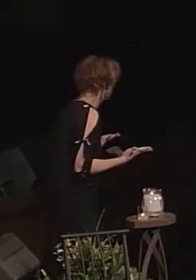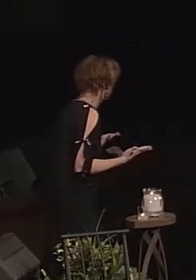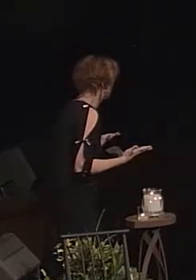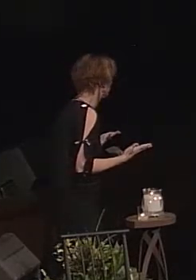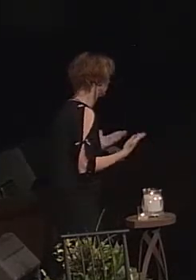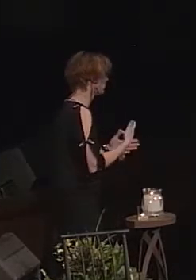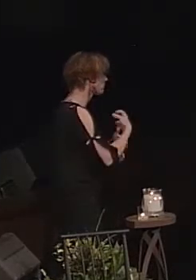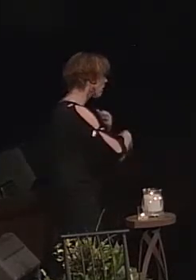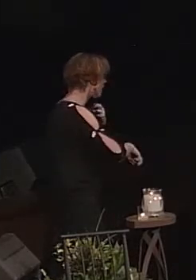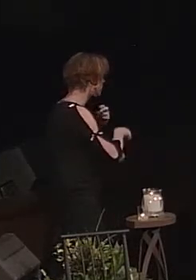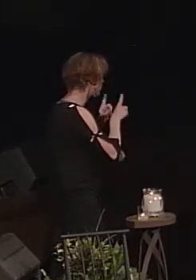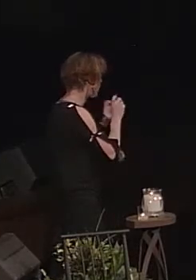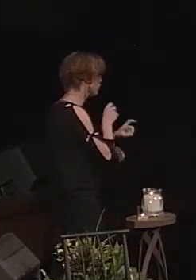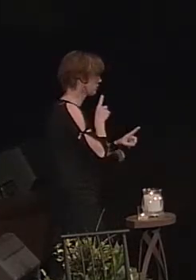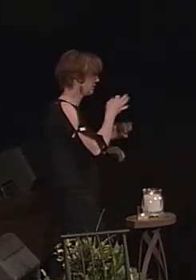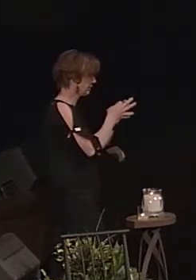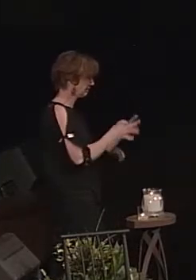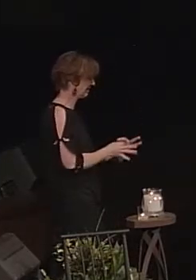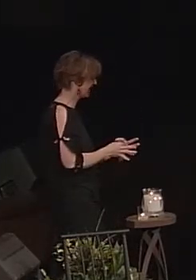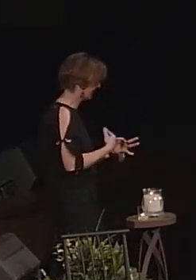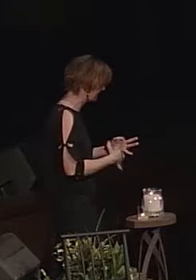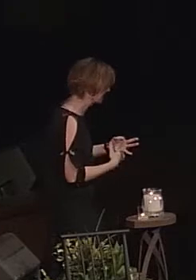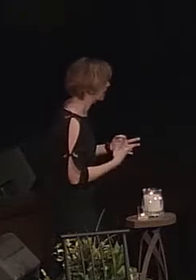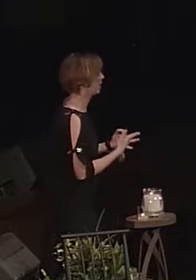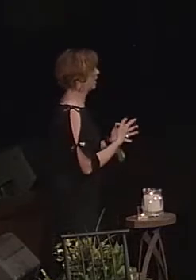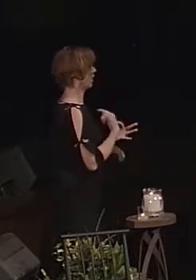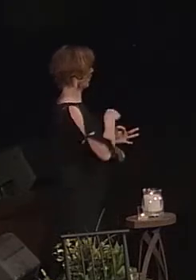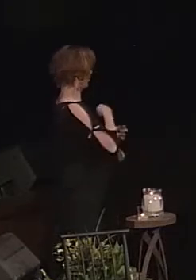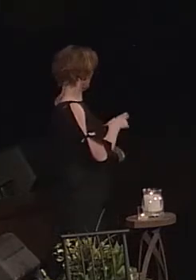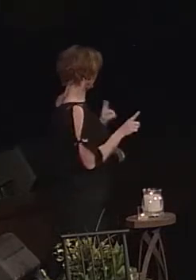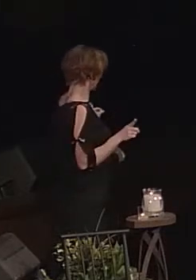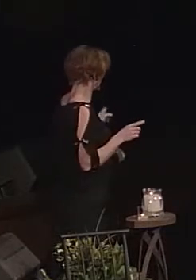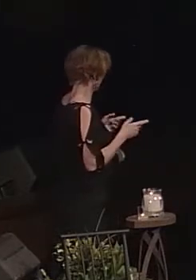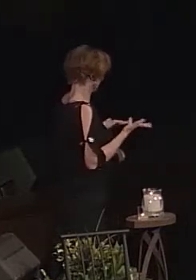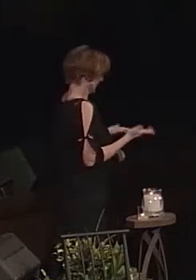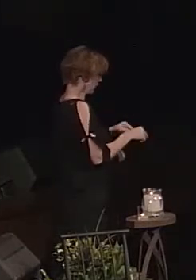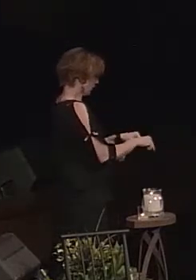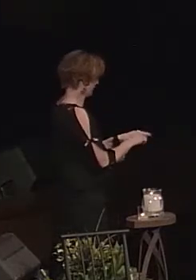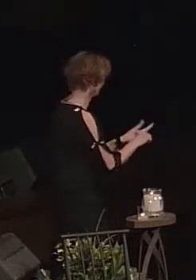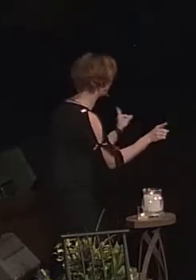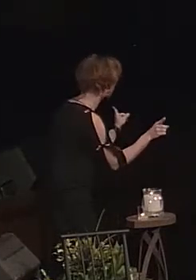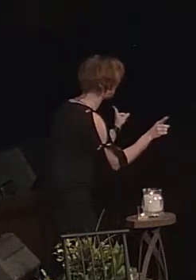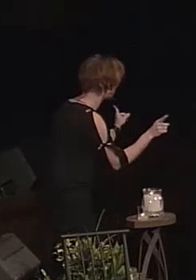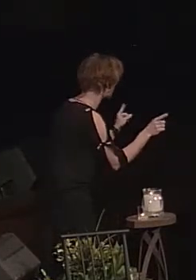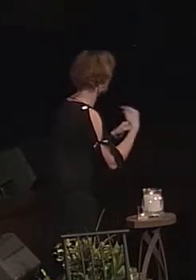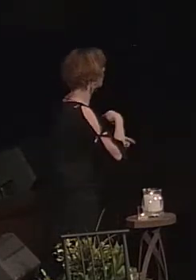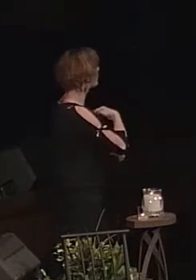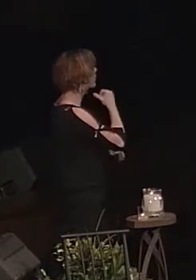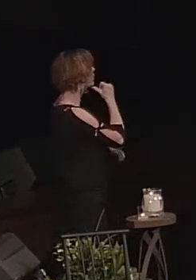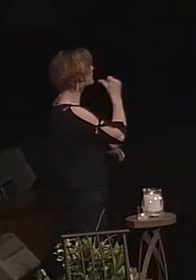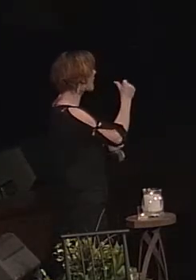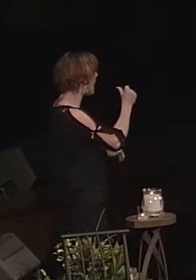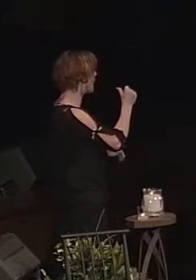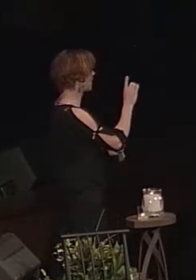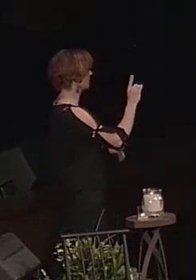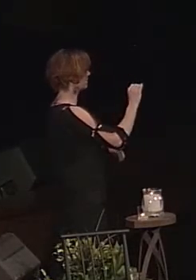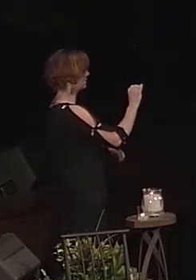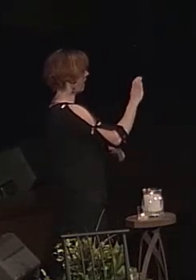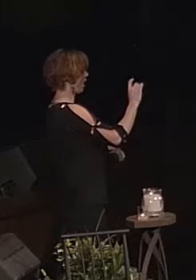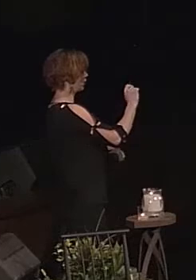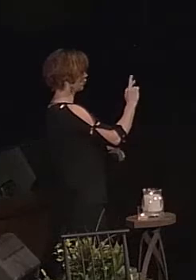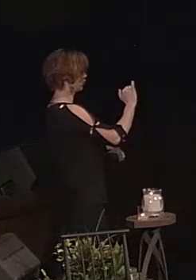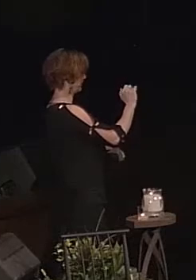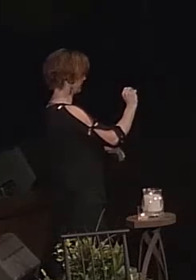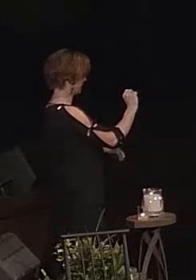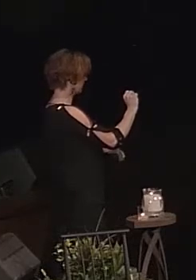And it's not that it's so hard to explain, it's just that we're different, right? It's different here. We're not so much a doctrine as